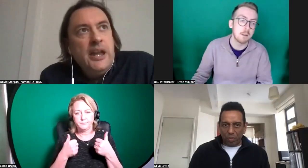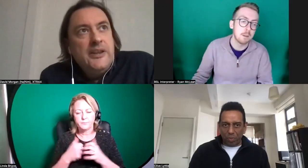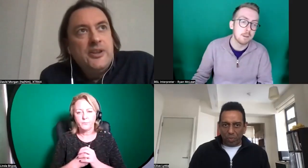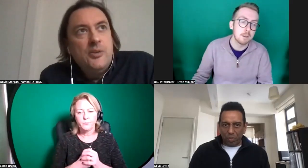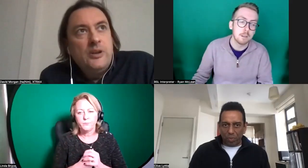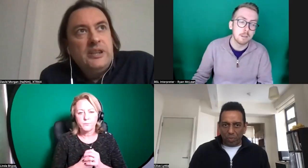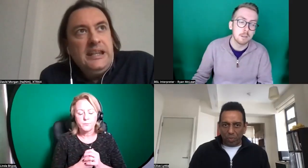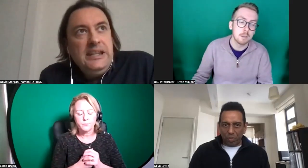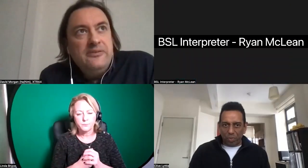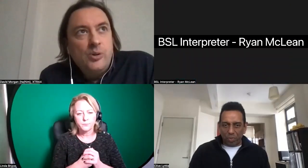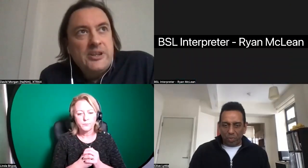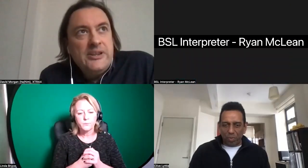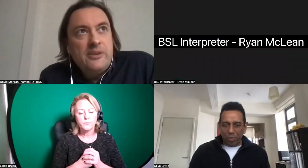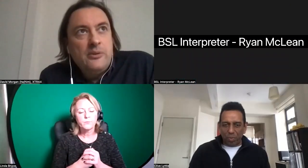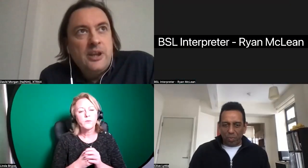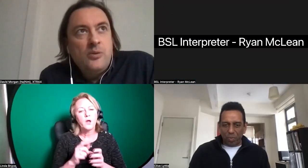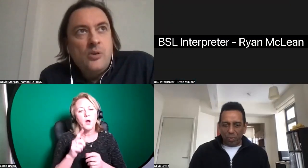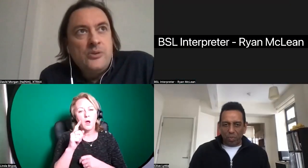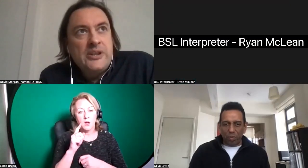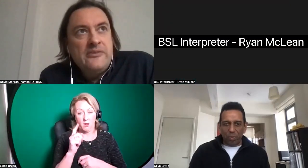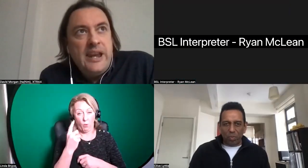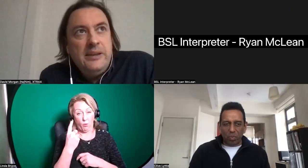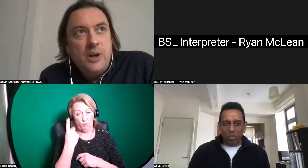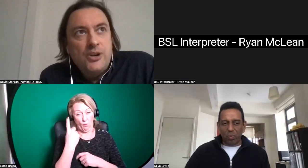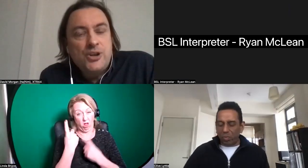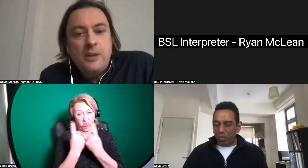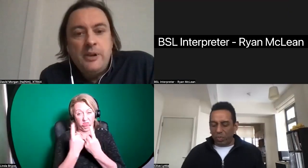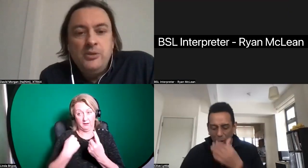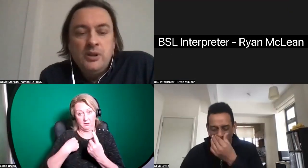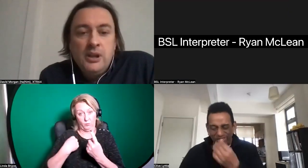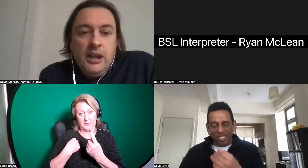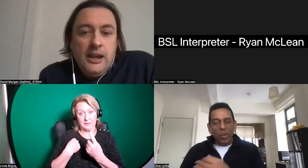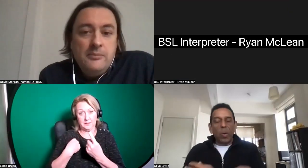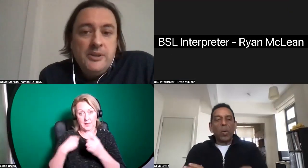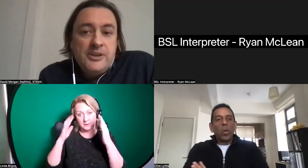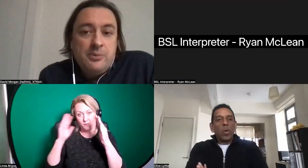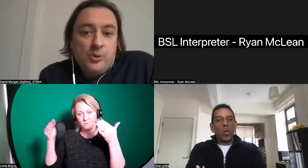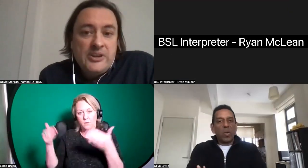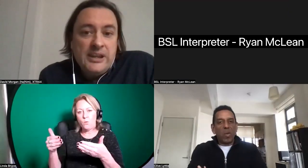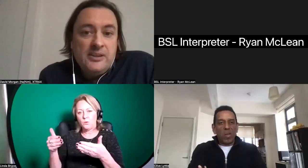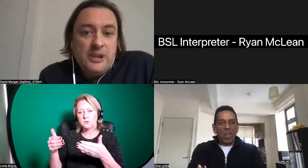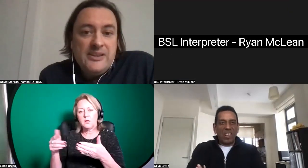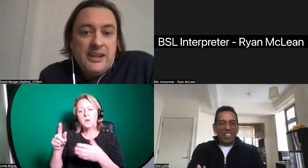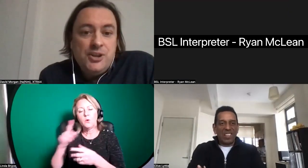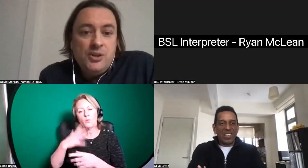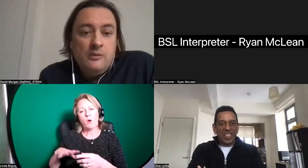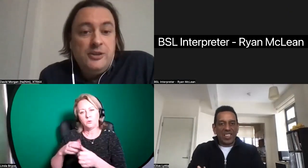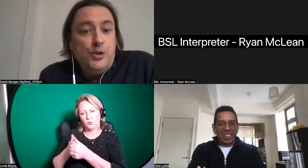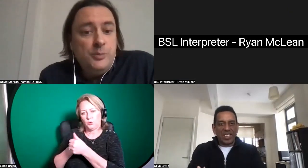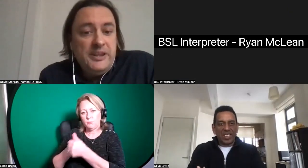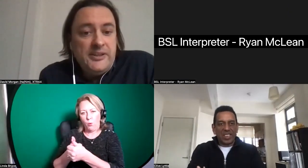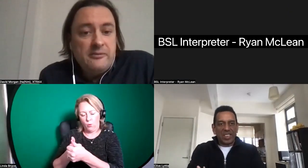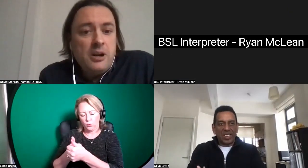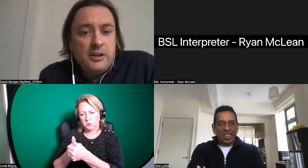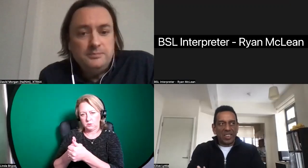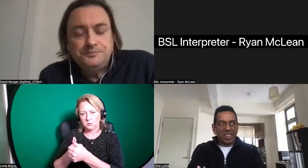well is that one of the key focuses for without walls is very much about um supporting the presentation of